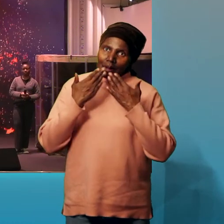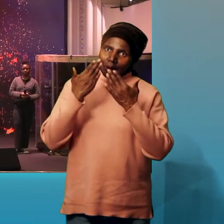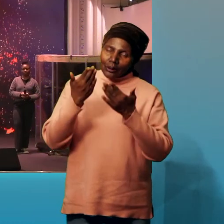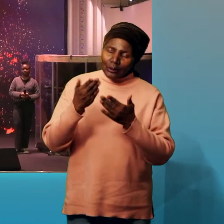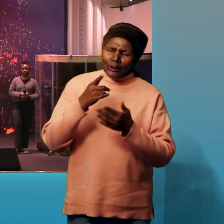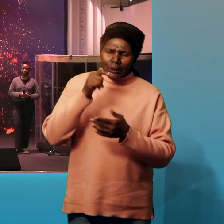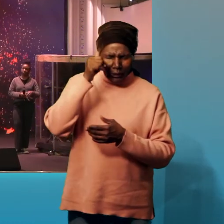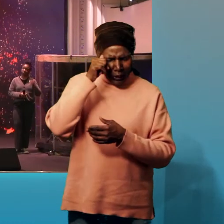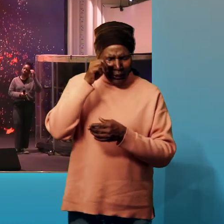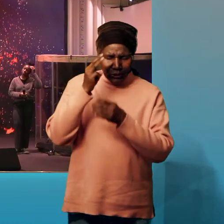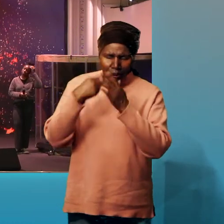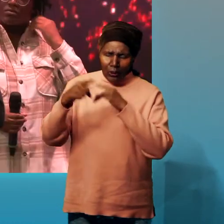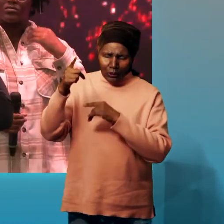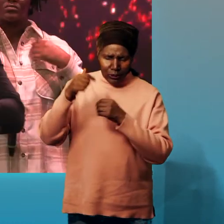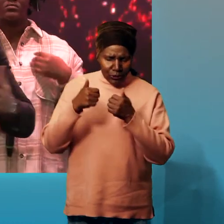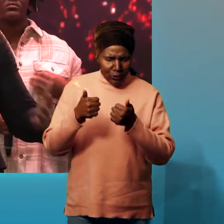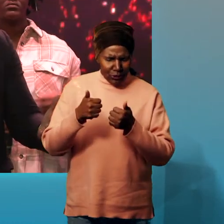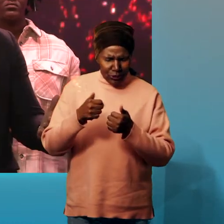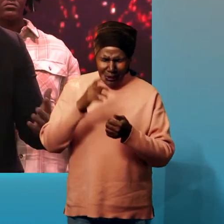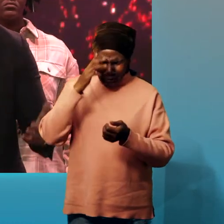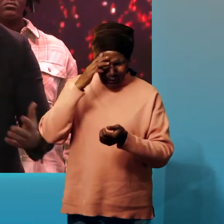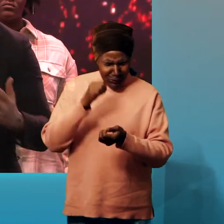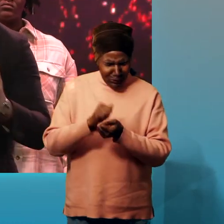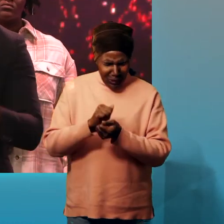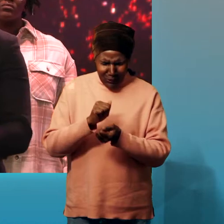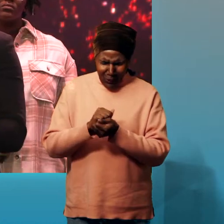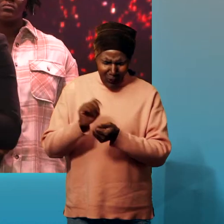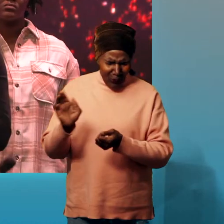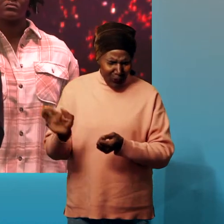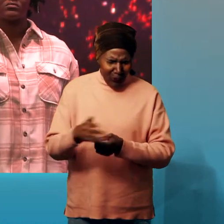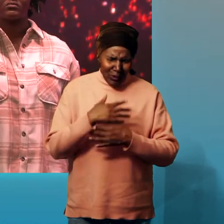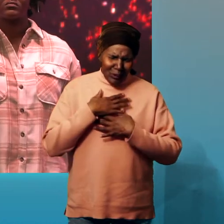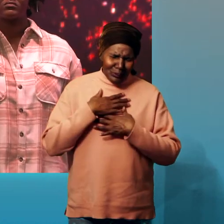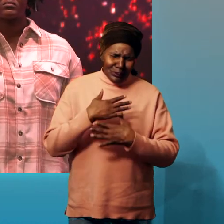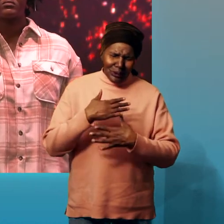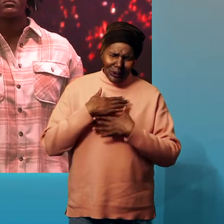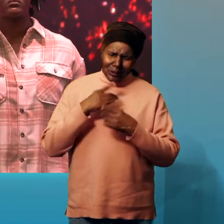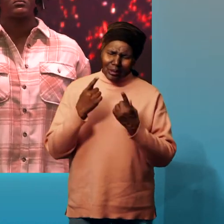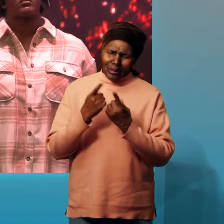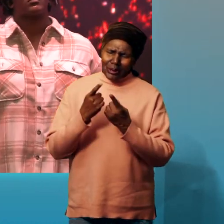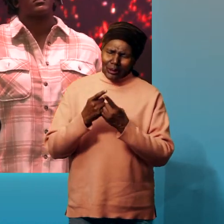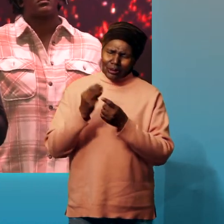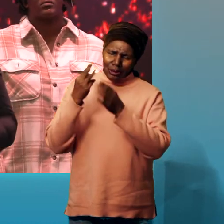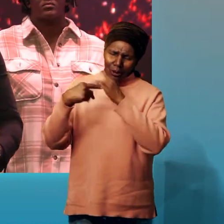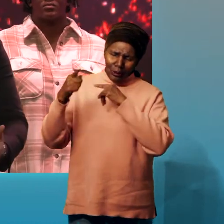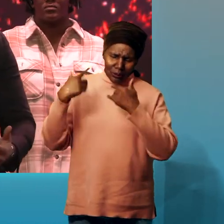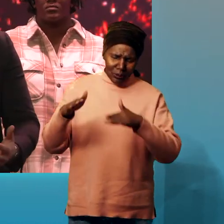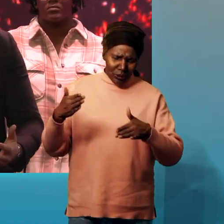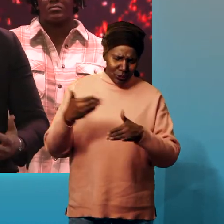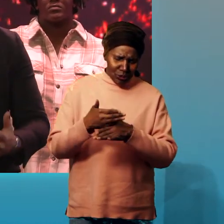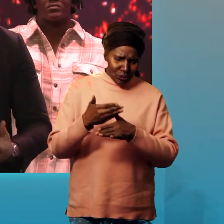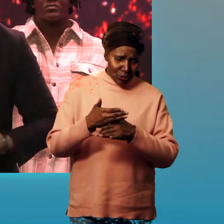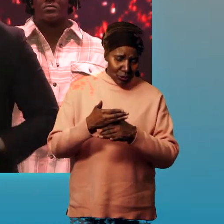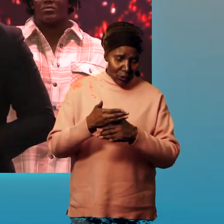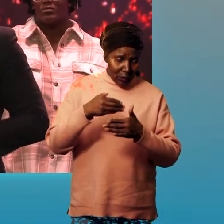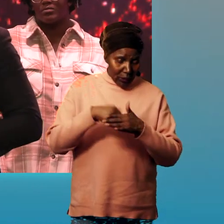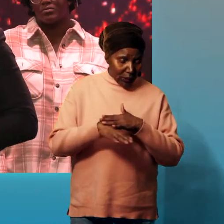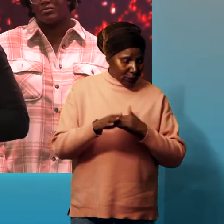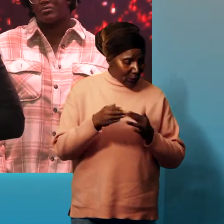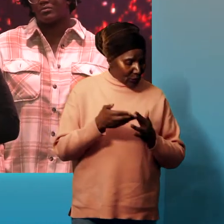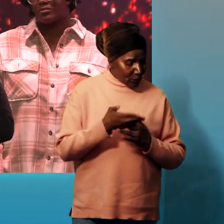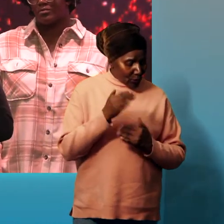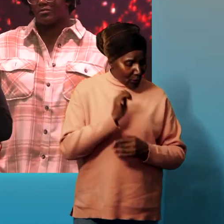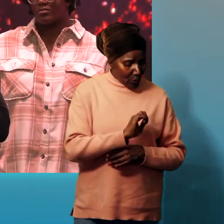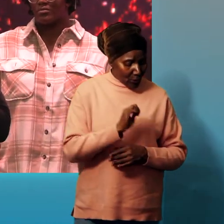able to recount or recall all of the wondrous deeds that God has done and demonstrated in his own life. Therefore, his heart